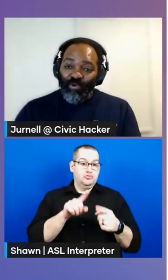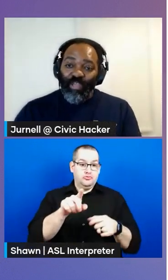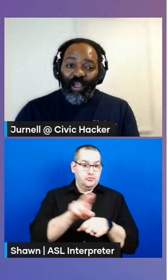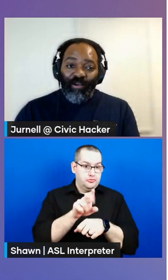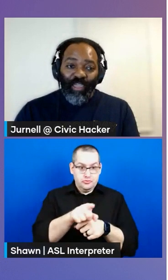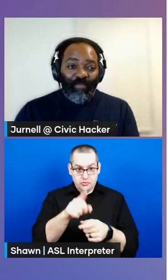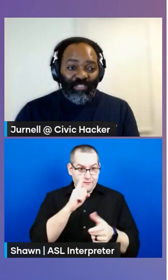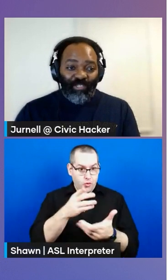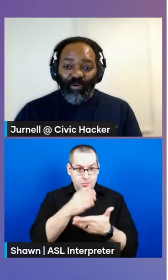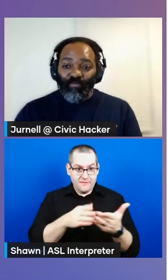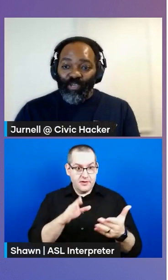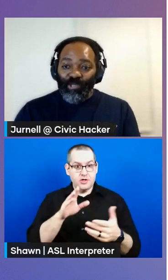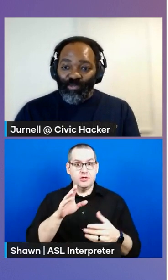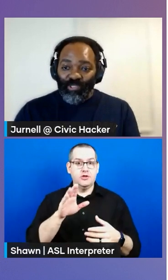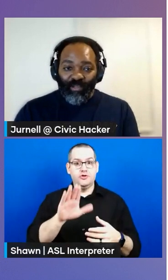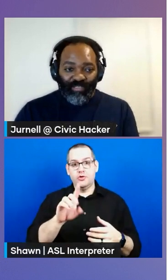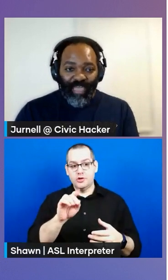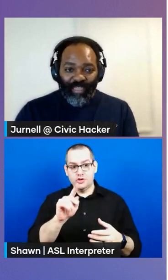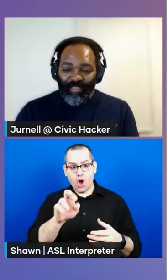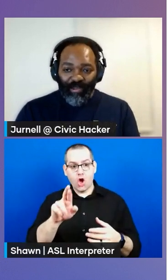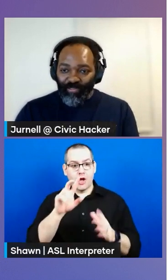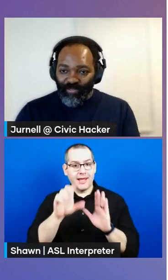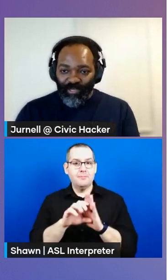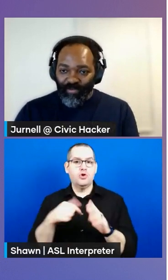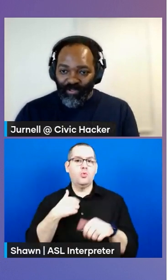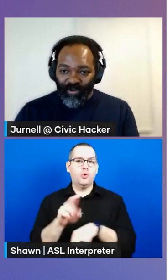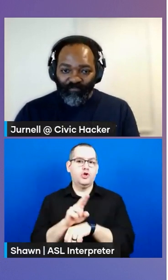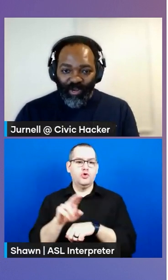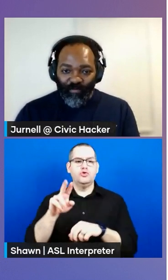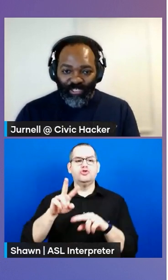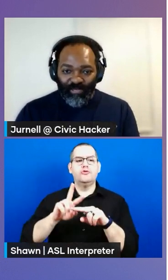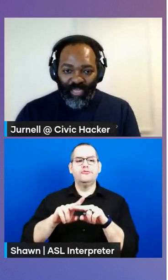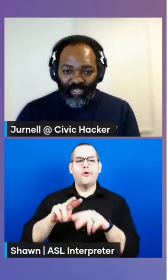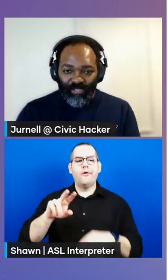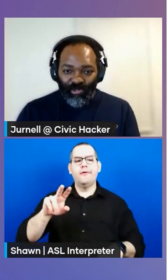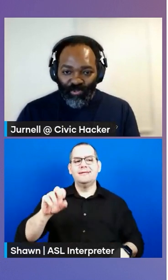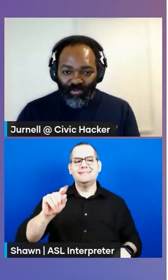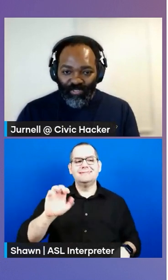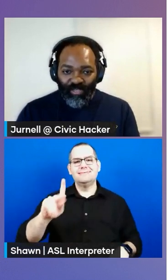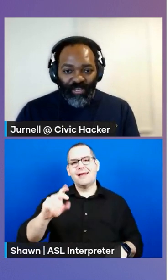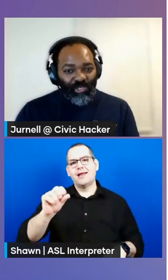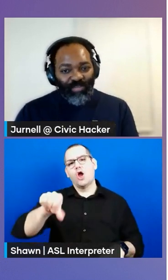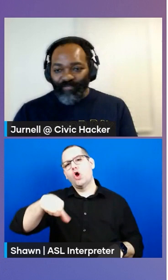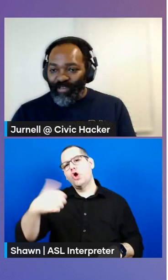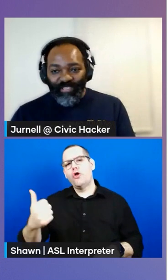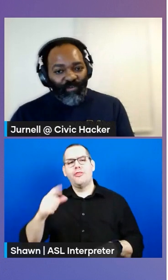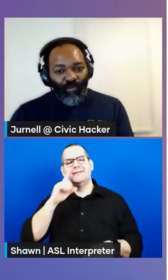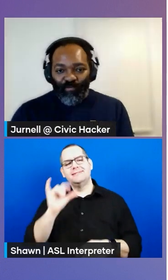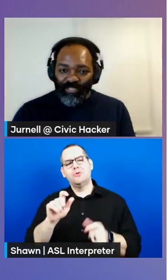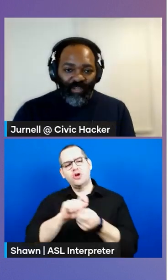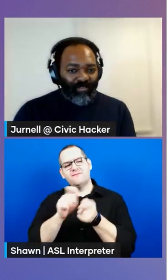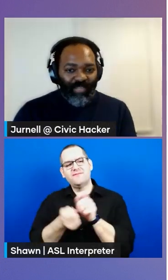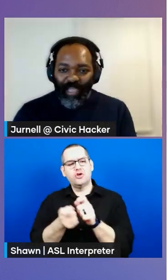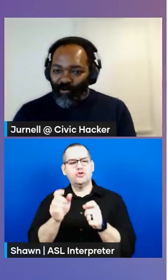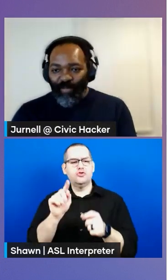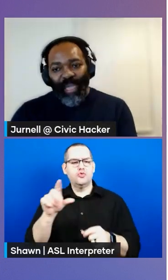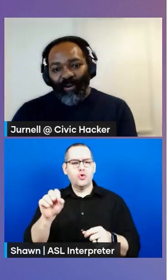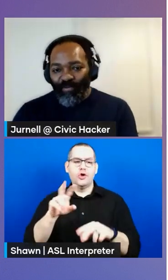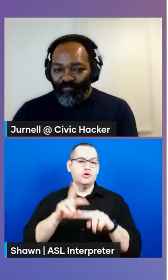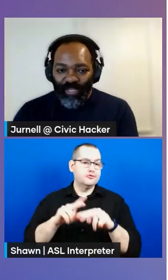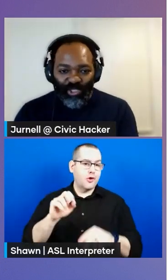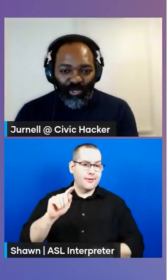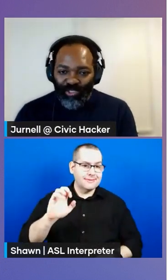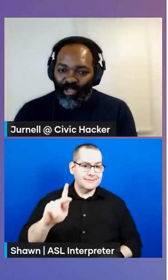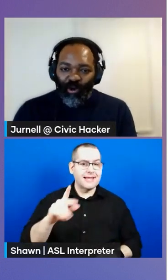set up your Docker images, but we use SaltStack and other similar configuration management tools. So definitely this can work with SaltStack or